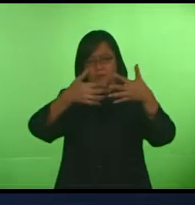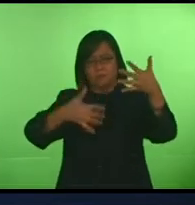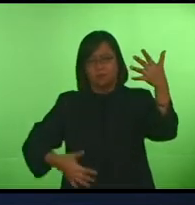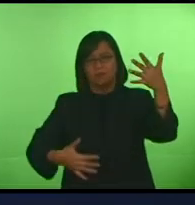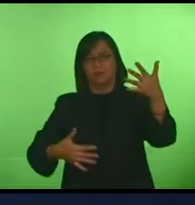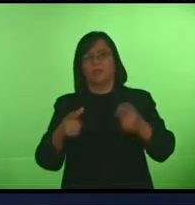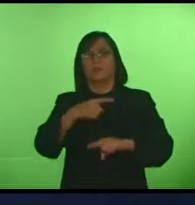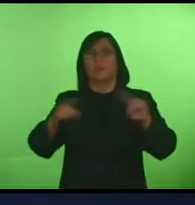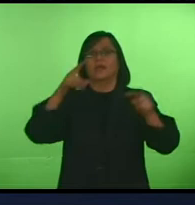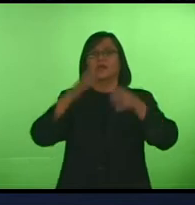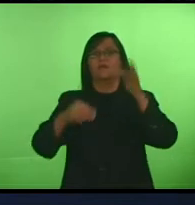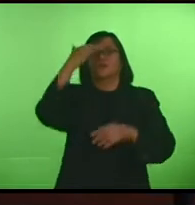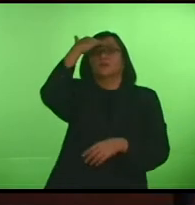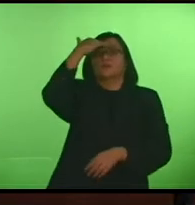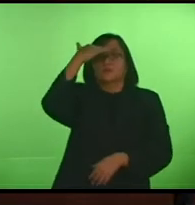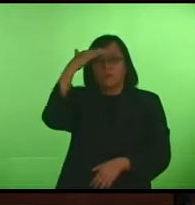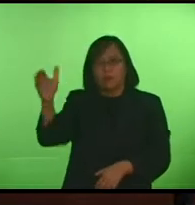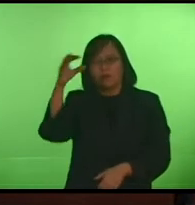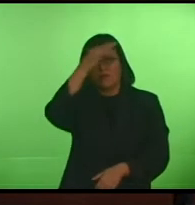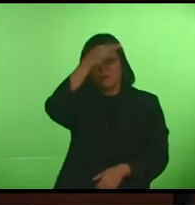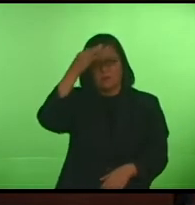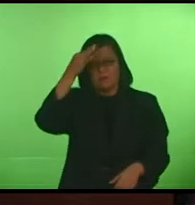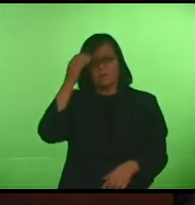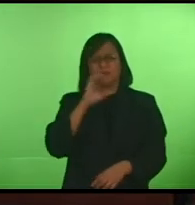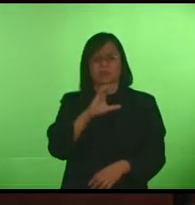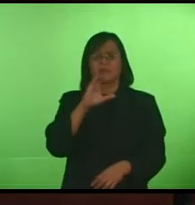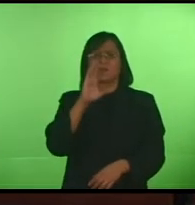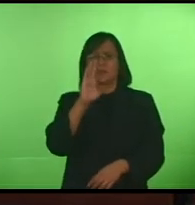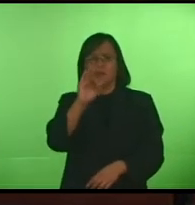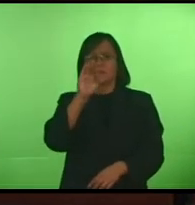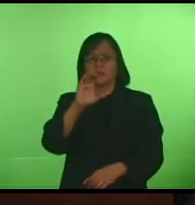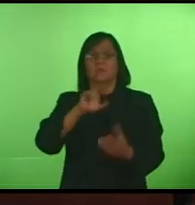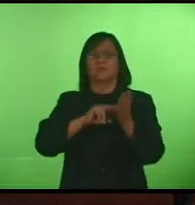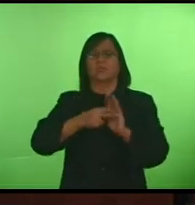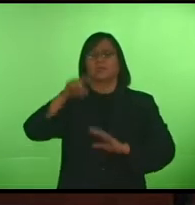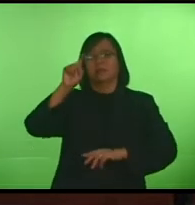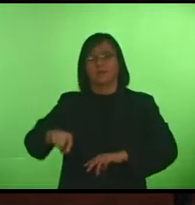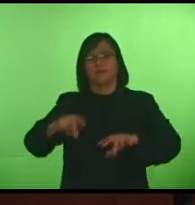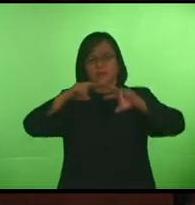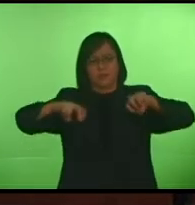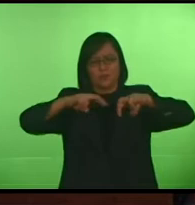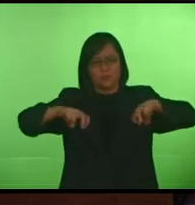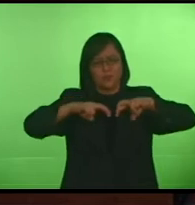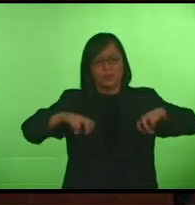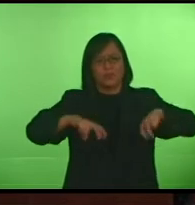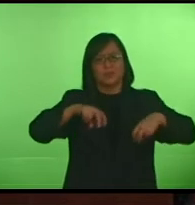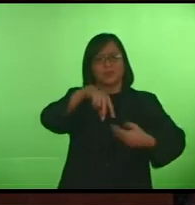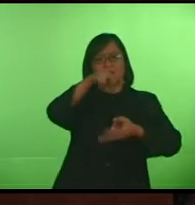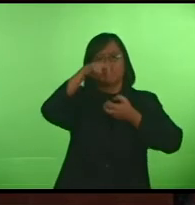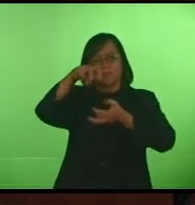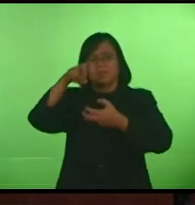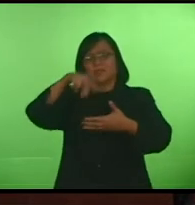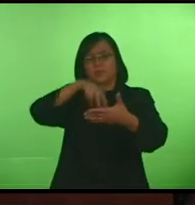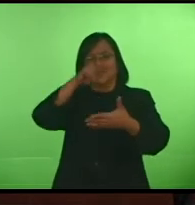is, then you have to do a little bit research on the topic and you have to read more before you actually